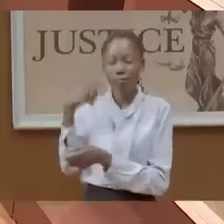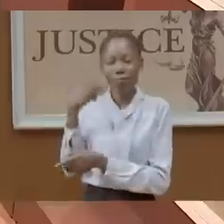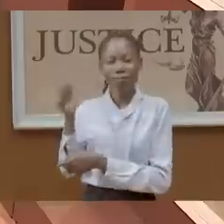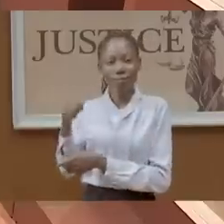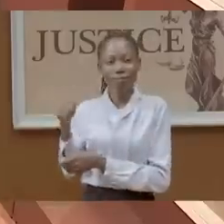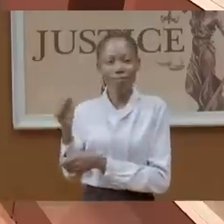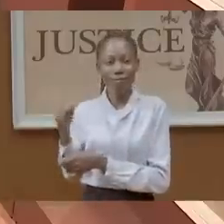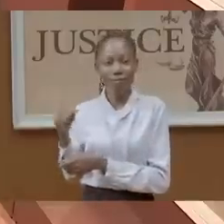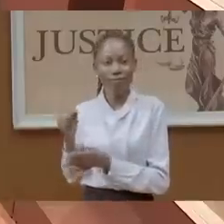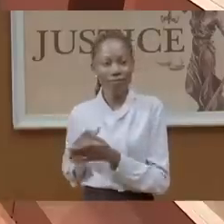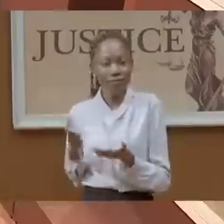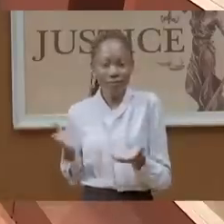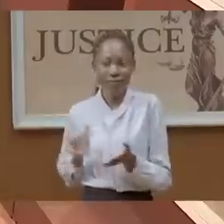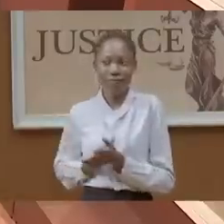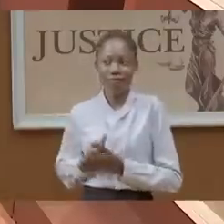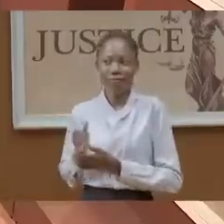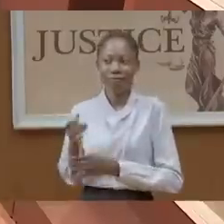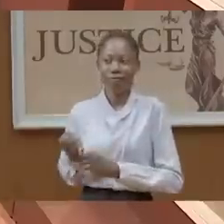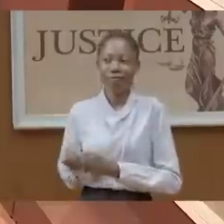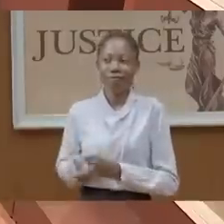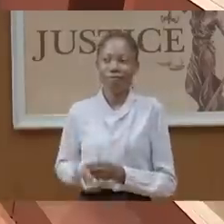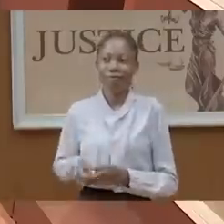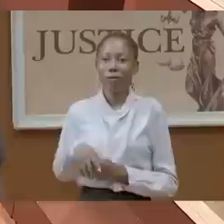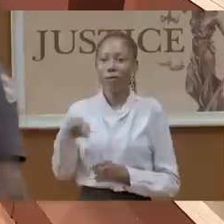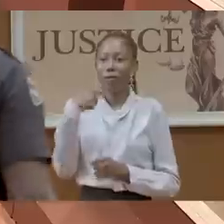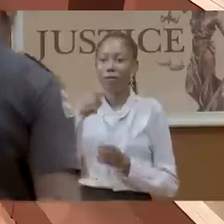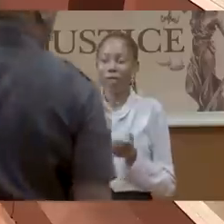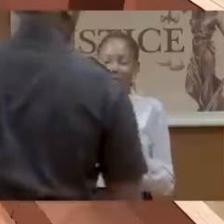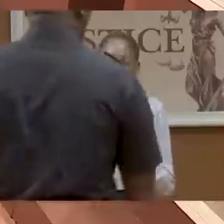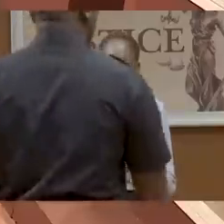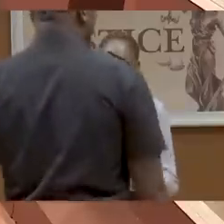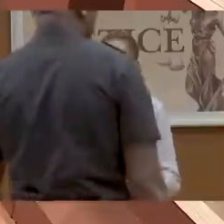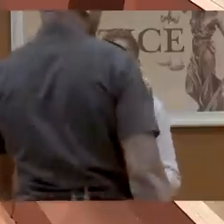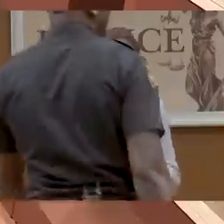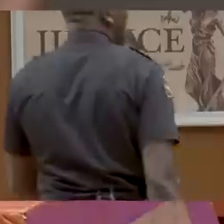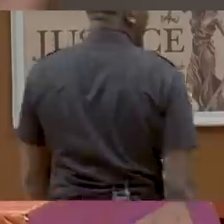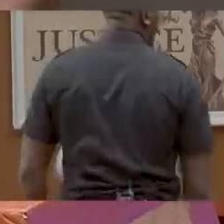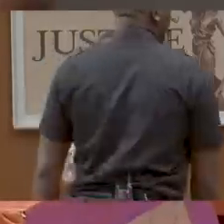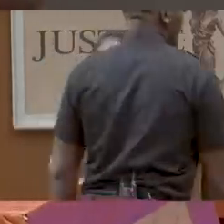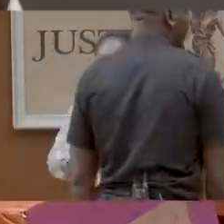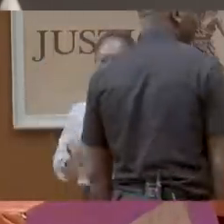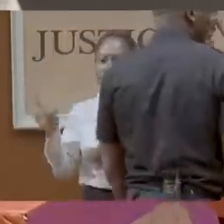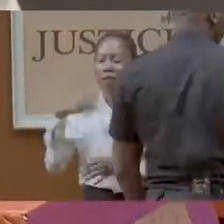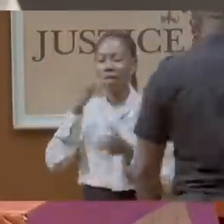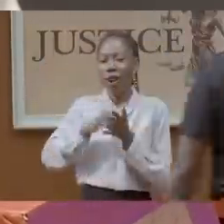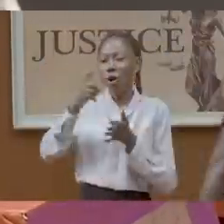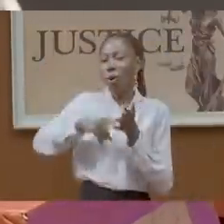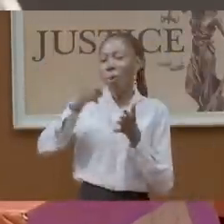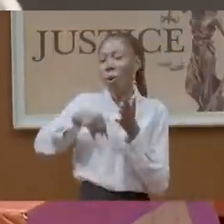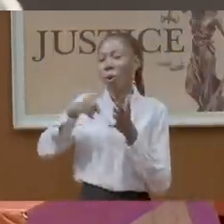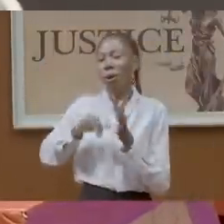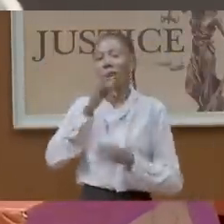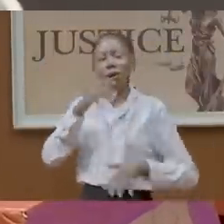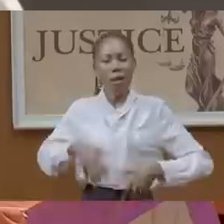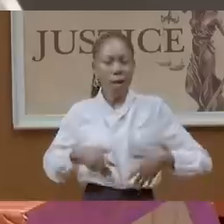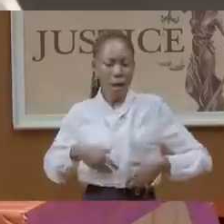when Uremu picked the call, I now said, this and that. The next issue said, he said, what is wrong in that? What is wrong in that? I and my husband, we